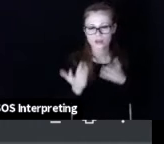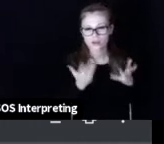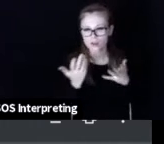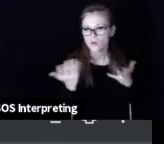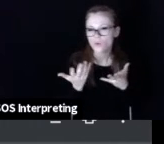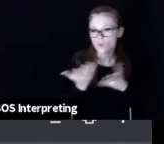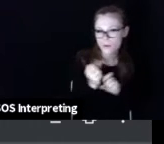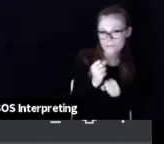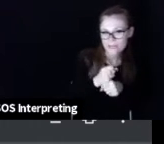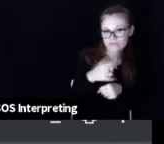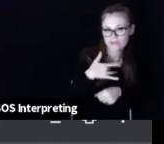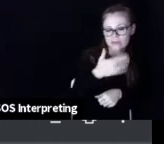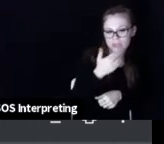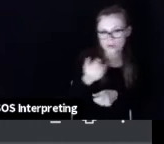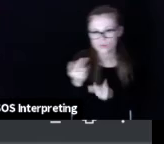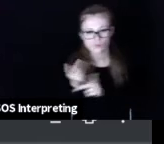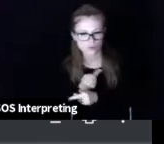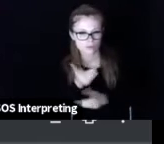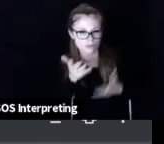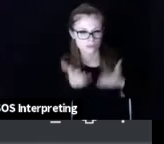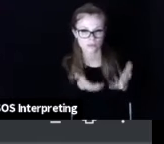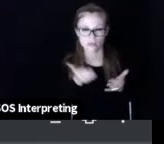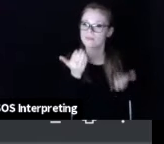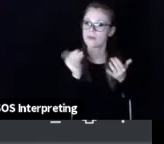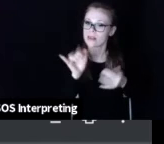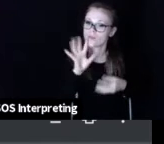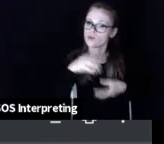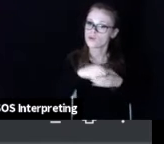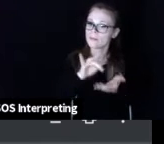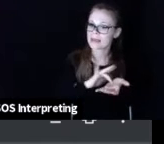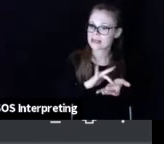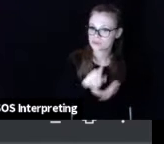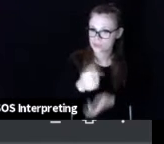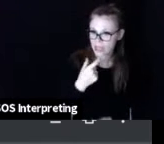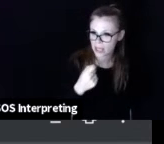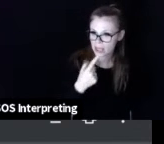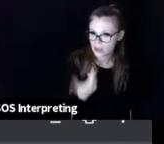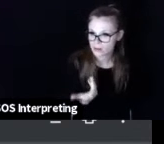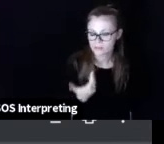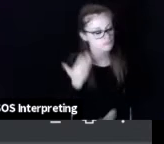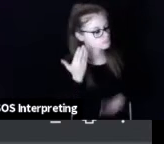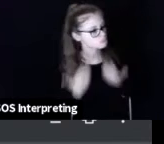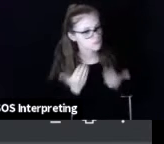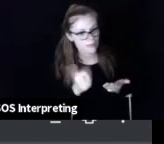symptoms better or worse? Now, this may include medications that you're taking, but it may not be